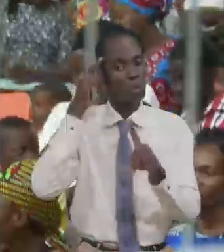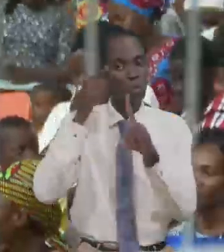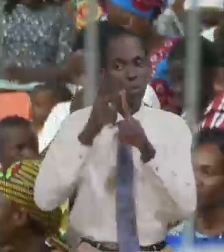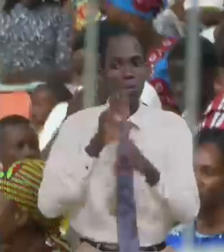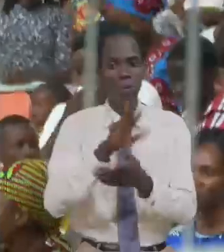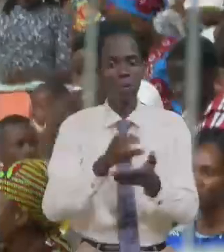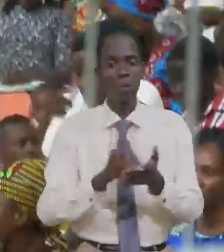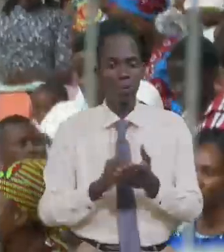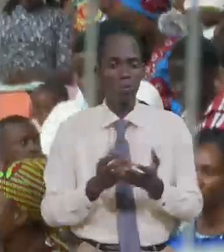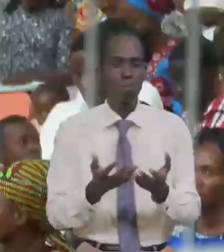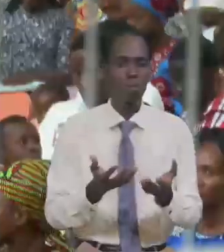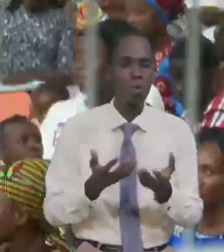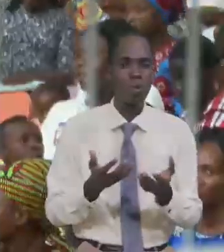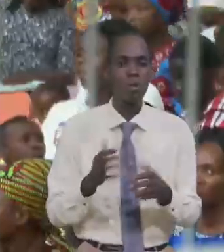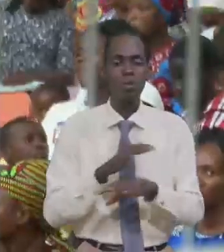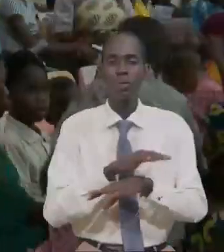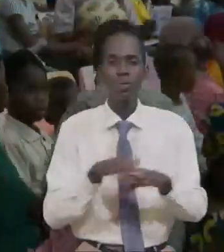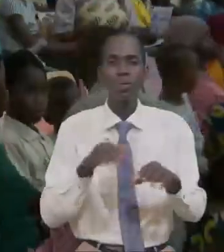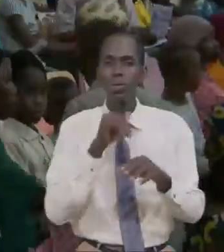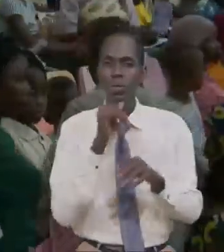up, you are waking up.